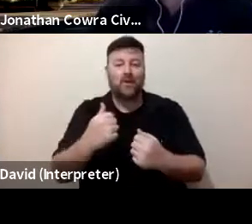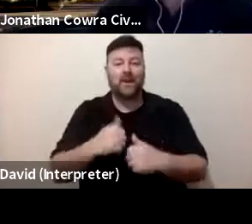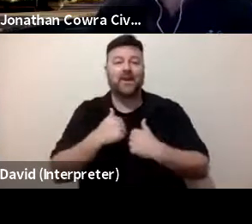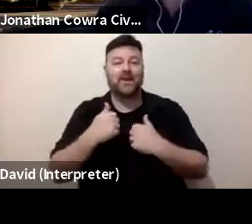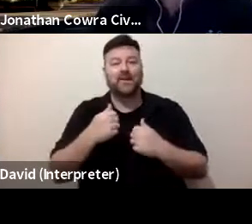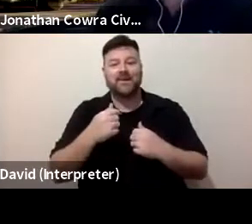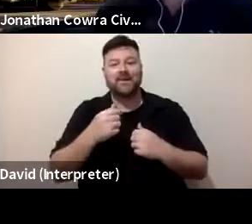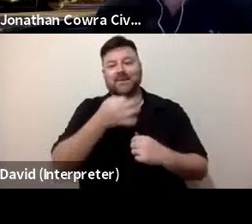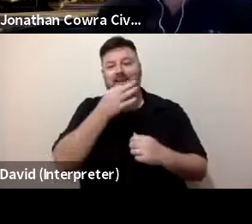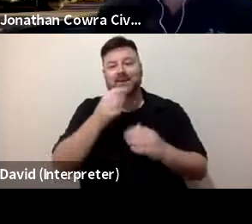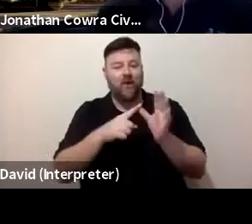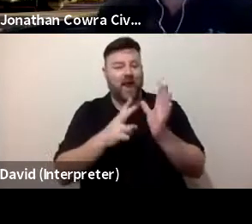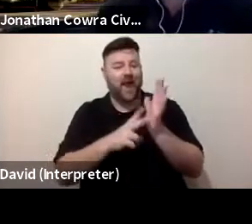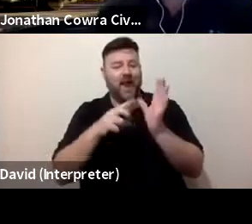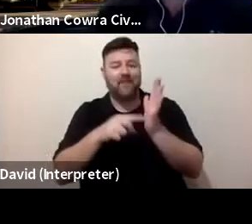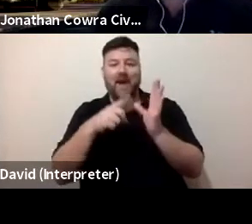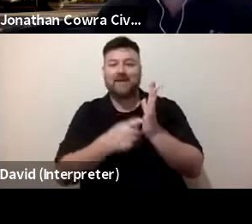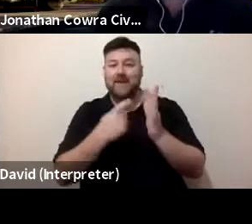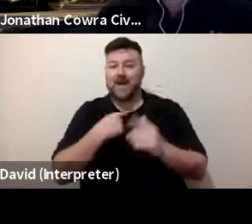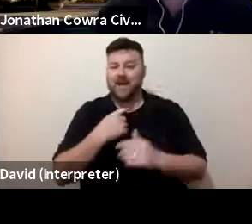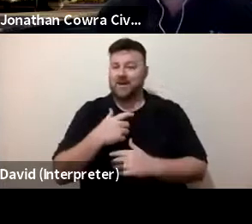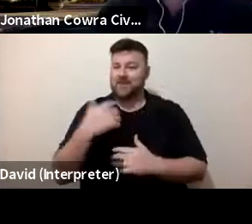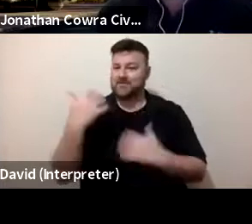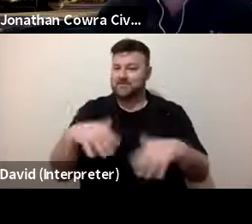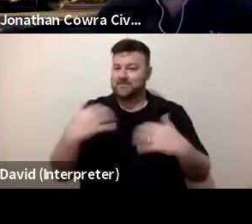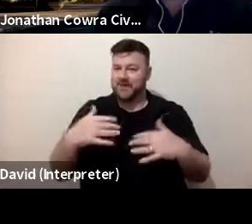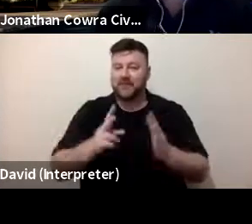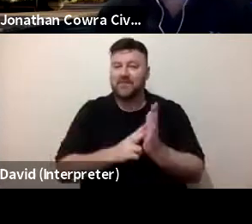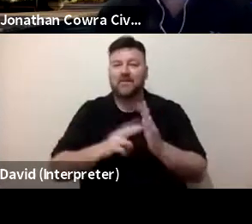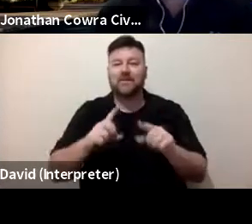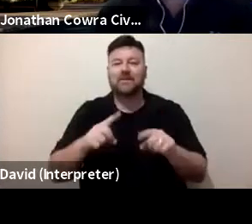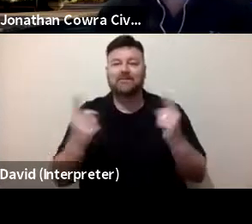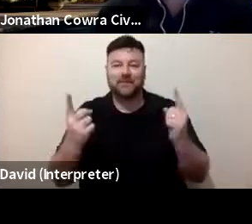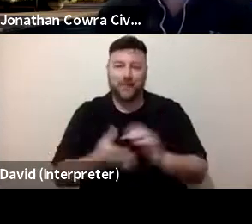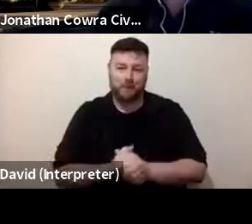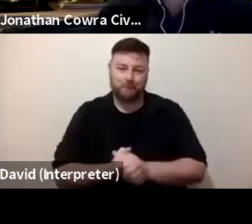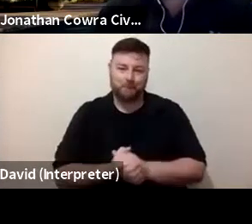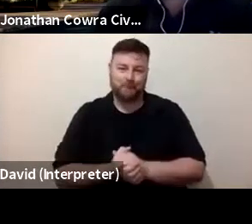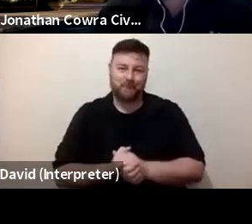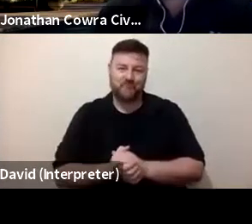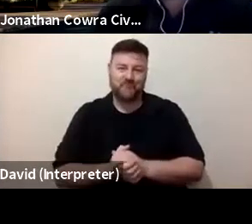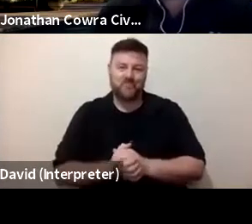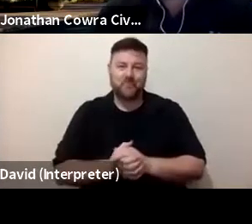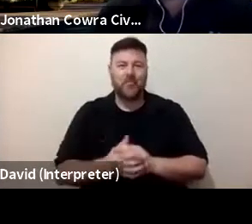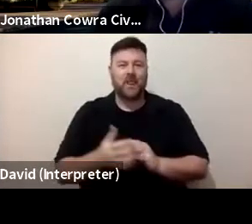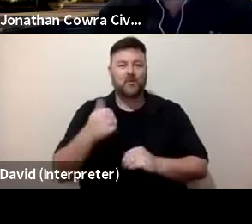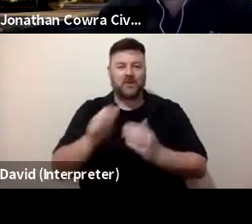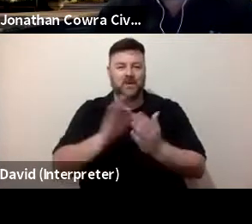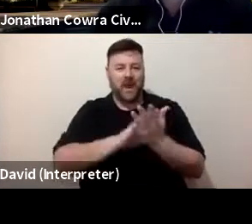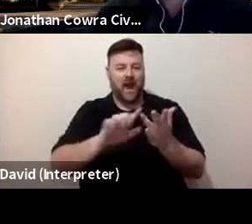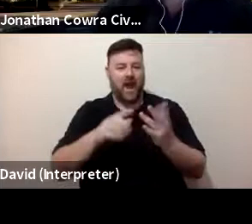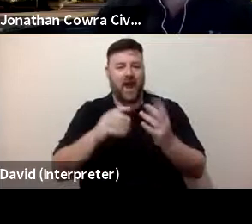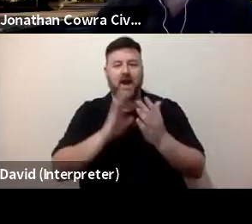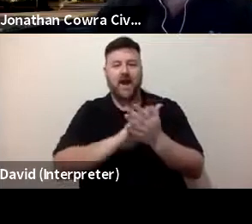stage performing. And it was totally different to just watching a stream or playing a stream. It was using Habbo Hotel.